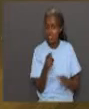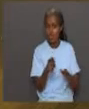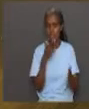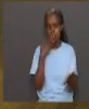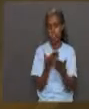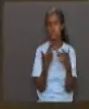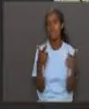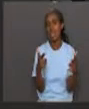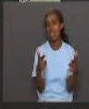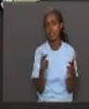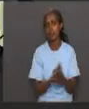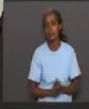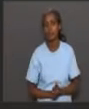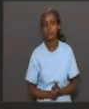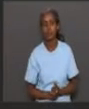Good luck!